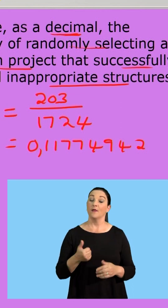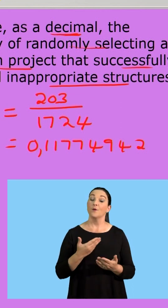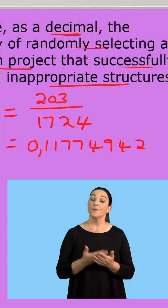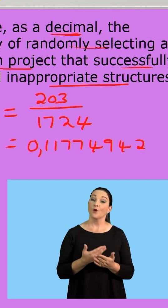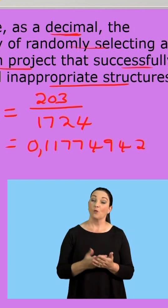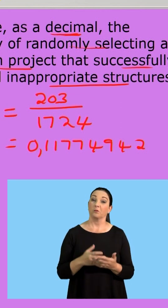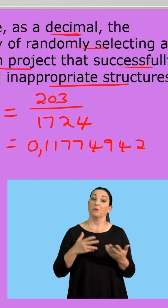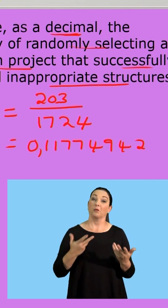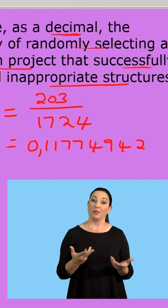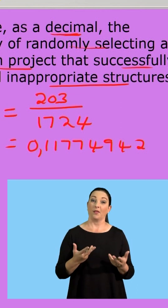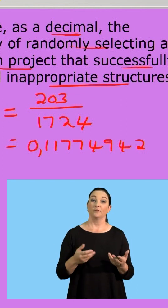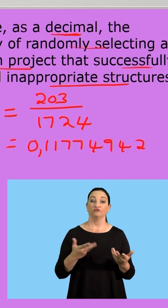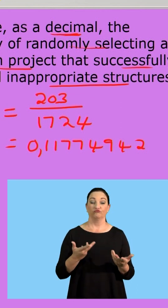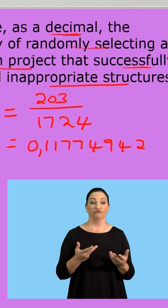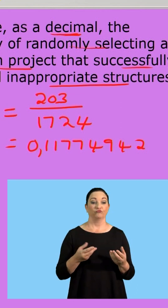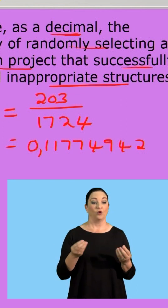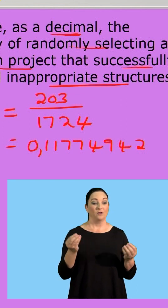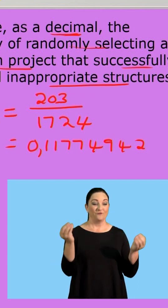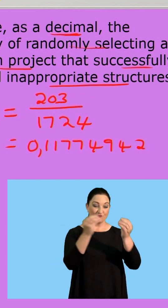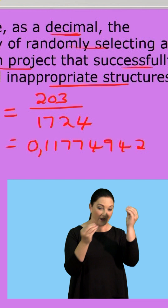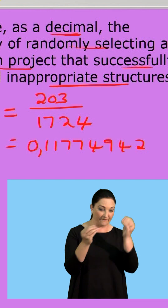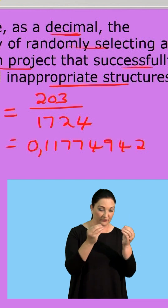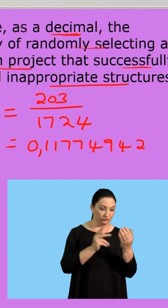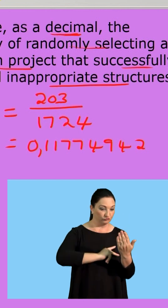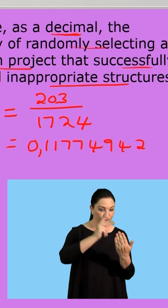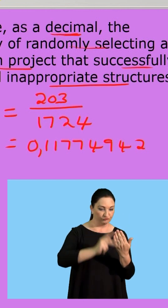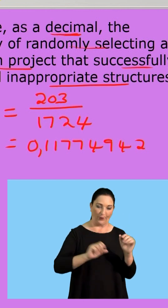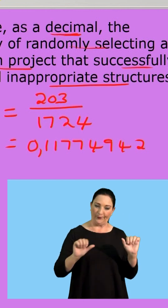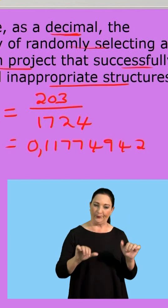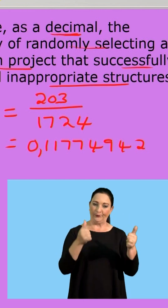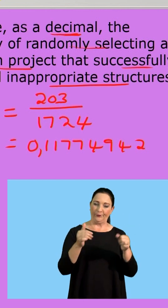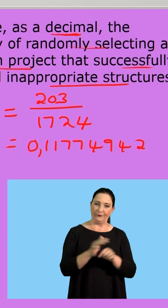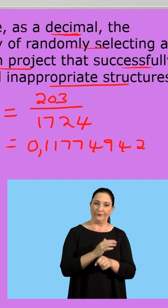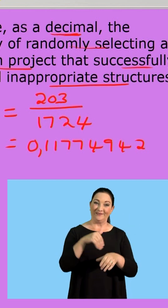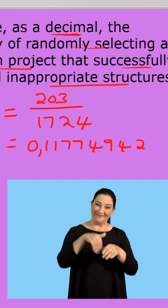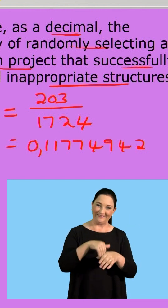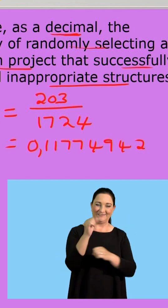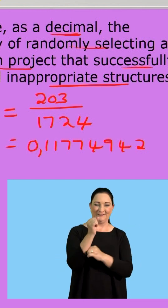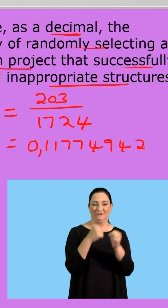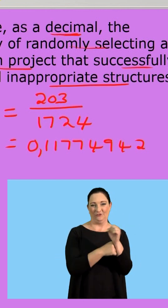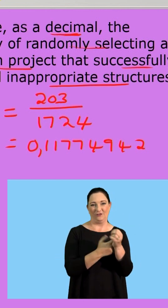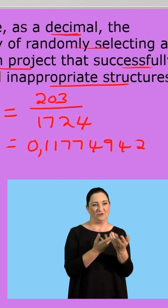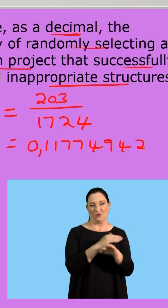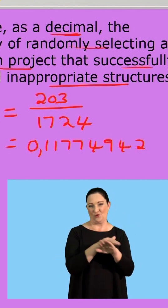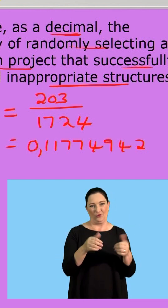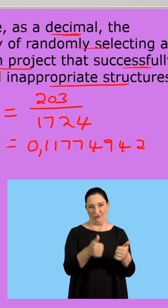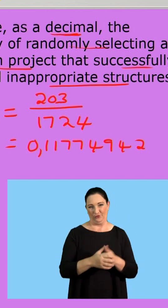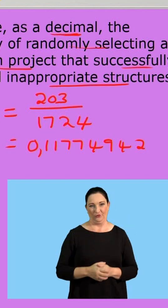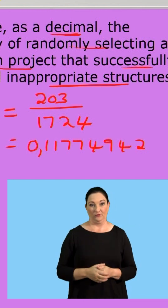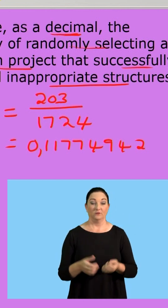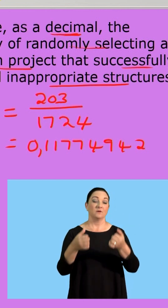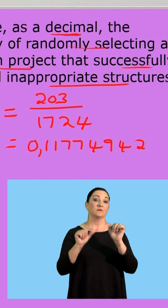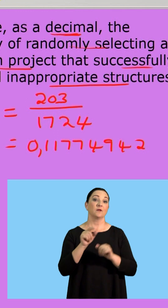0,11774942. So that is the probability of selecting a renovation project that successfully completed inappropriate